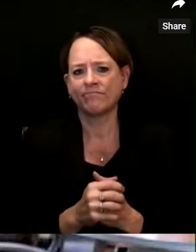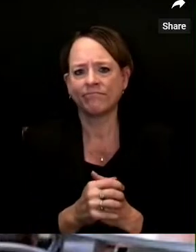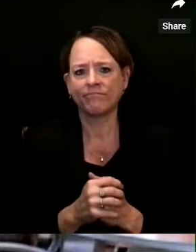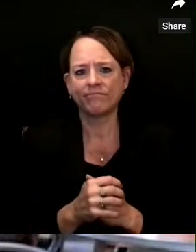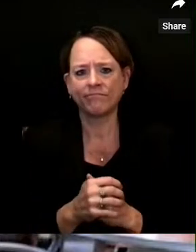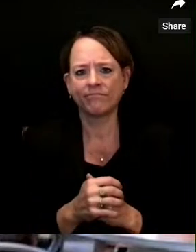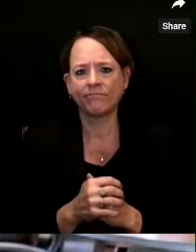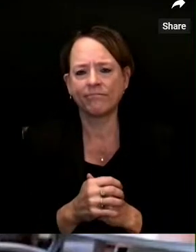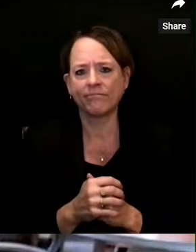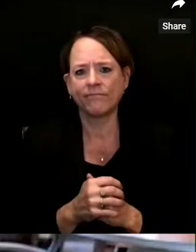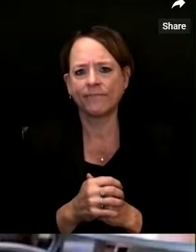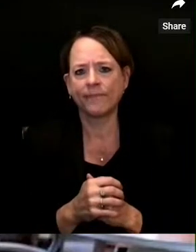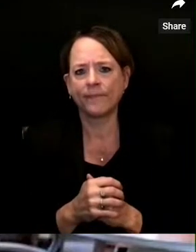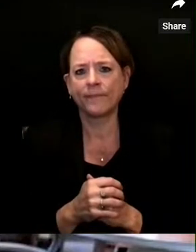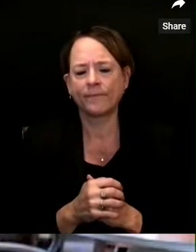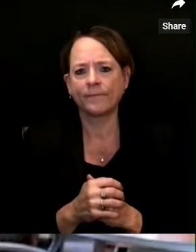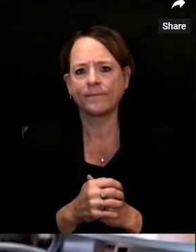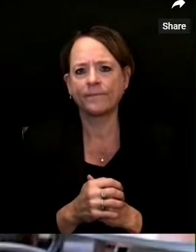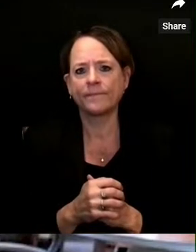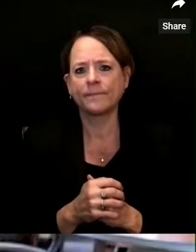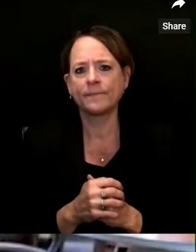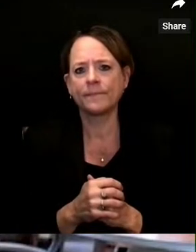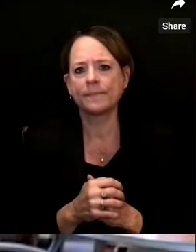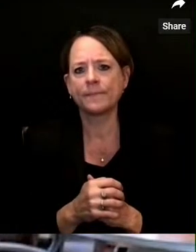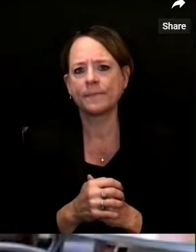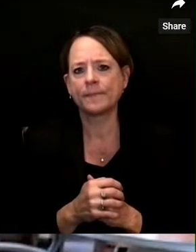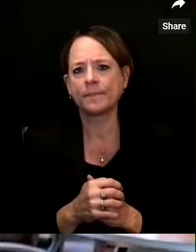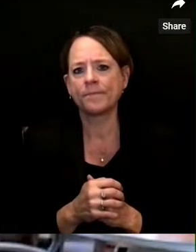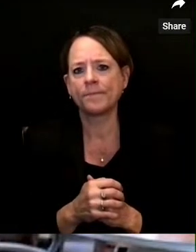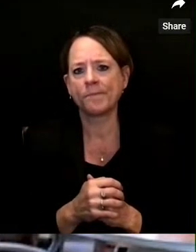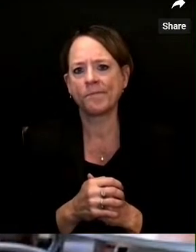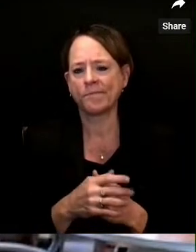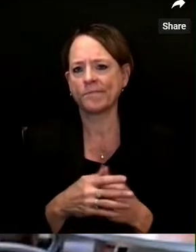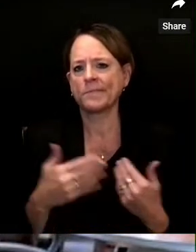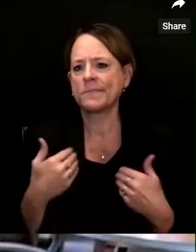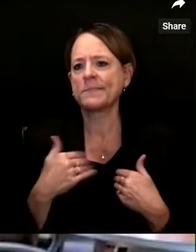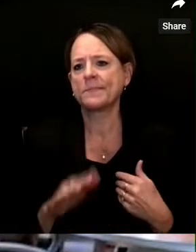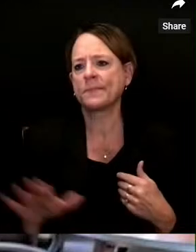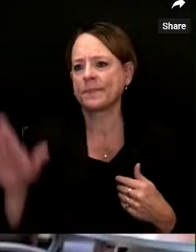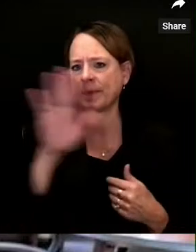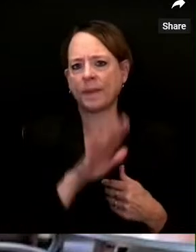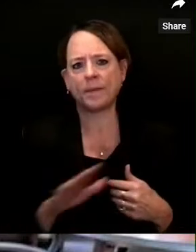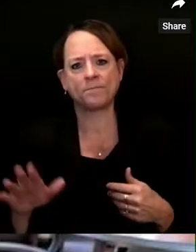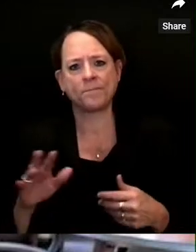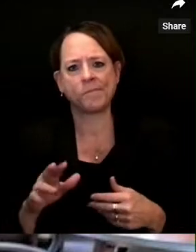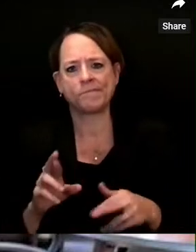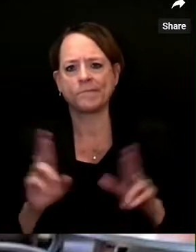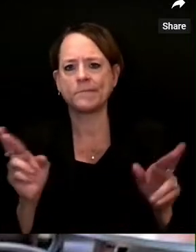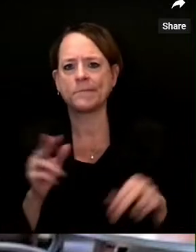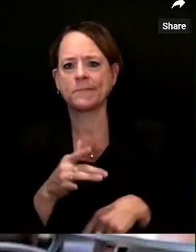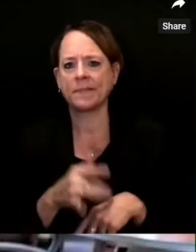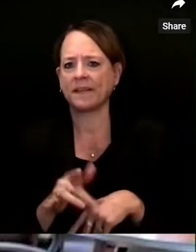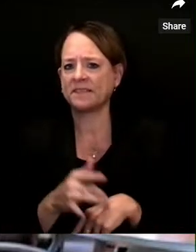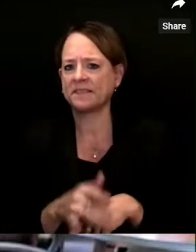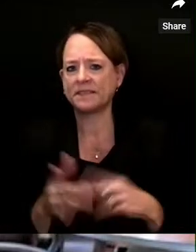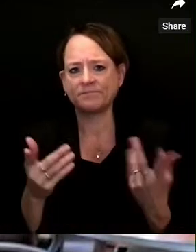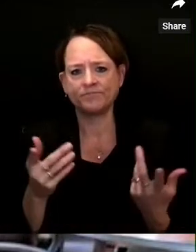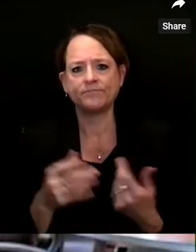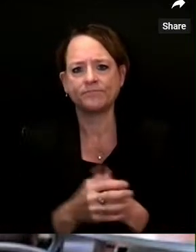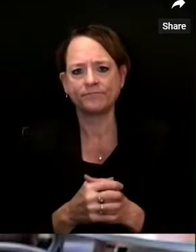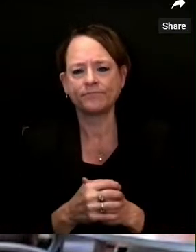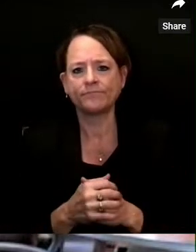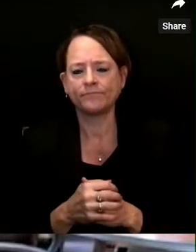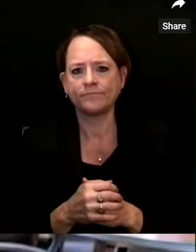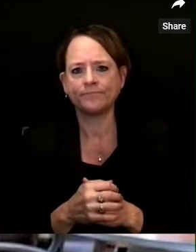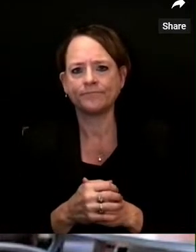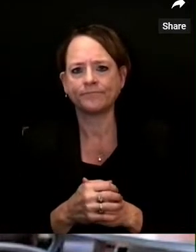out. I think the other kind of communication and outreach opportunity will be through schools to make